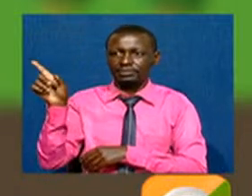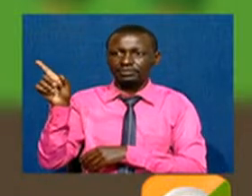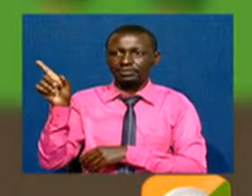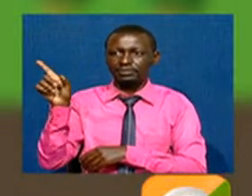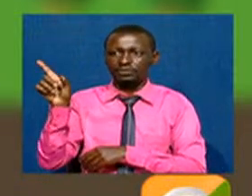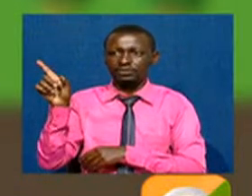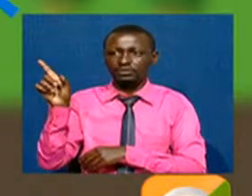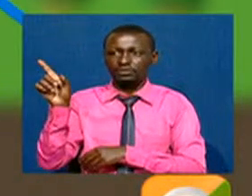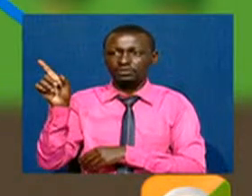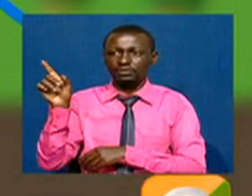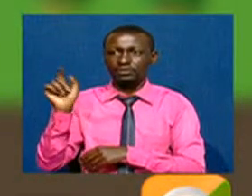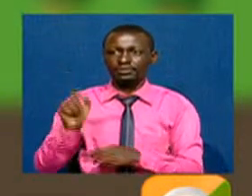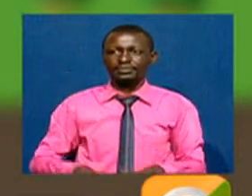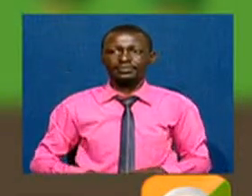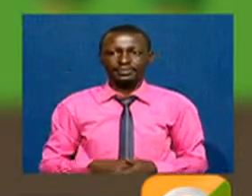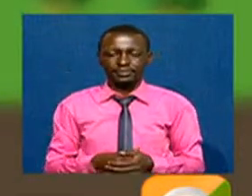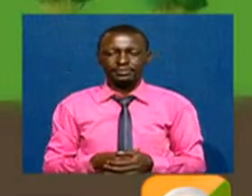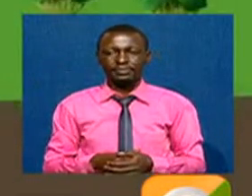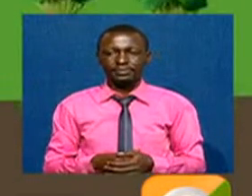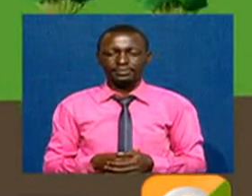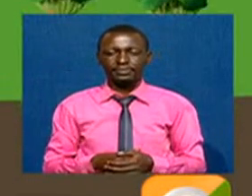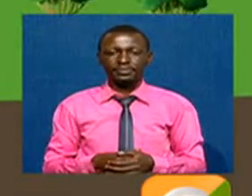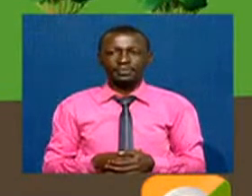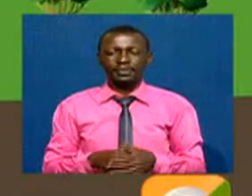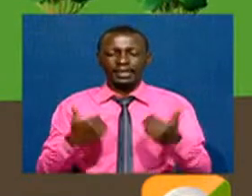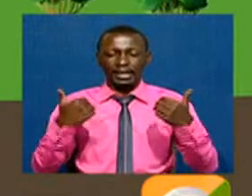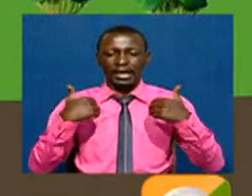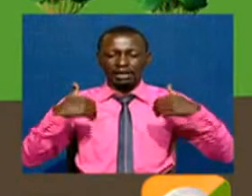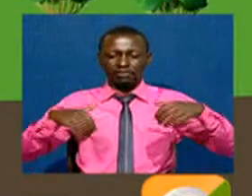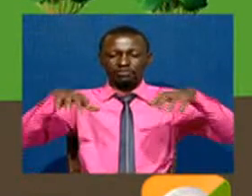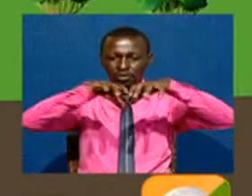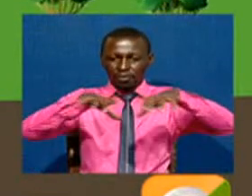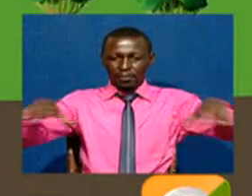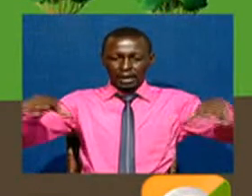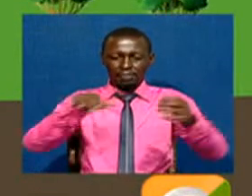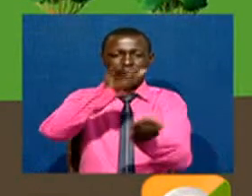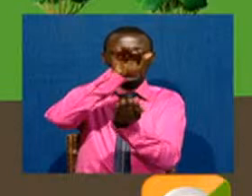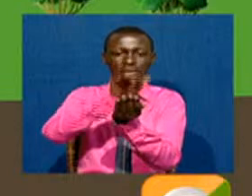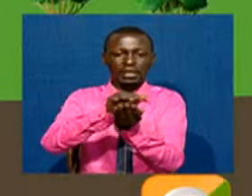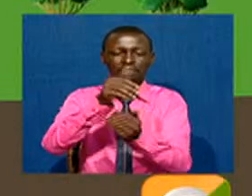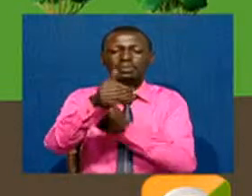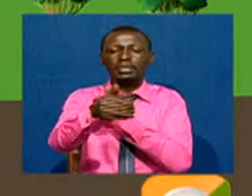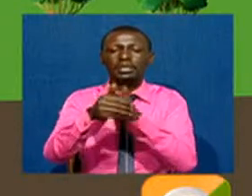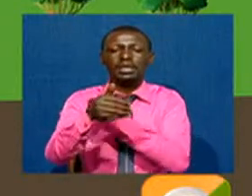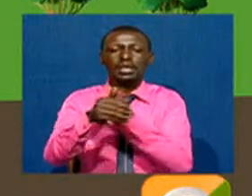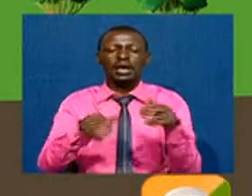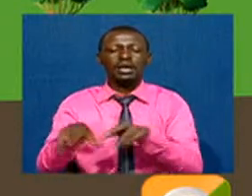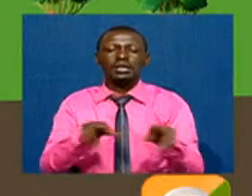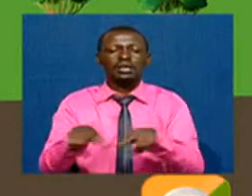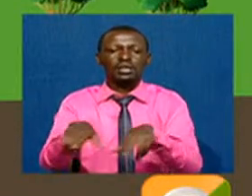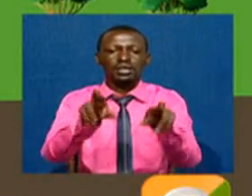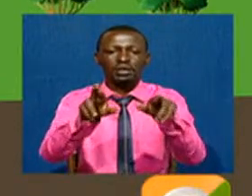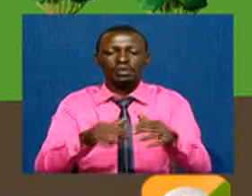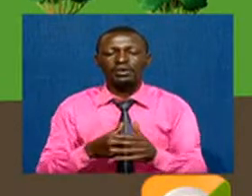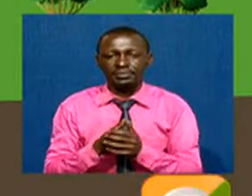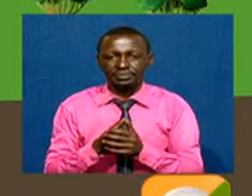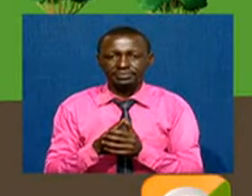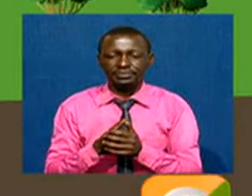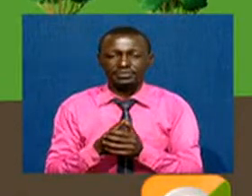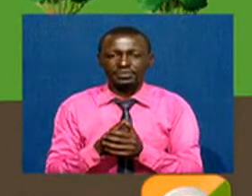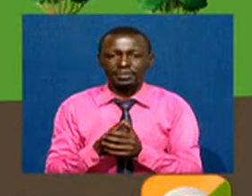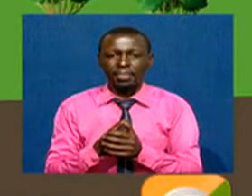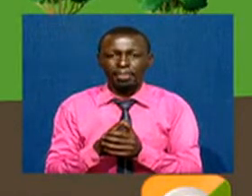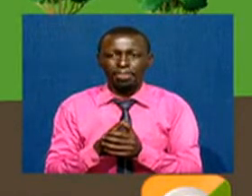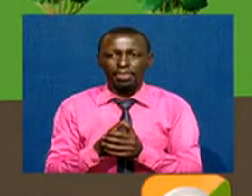diameter of 1.5 meters is fitted with pipes and laid across a water body. In an exercise that